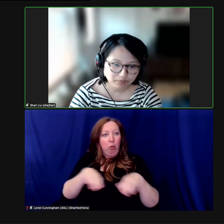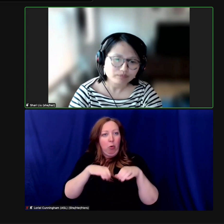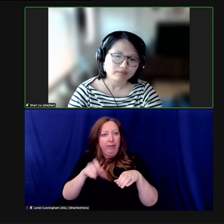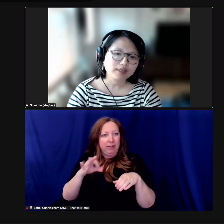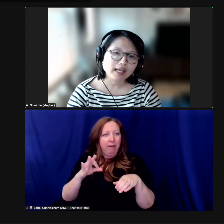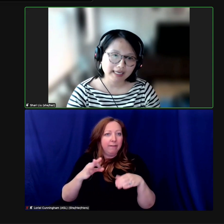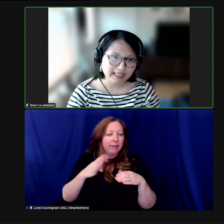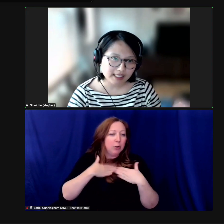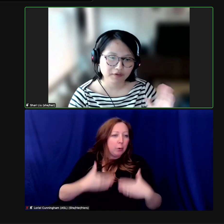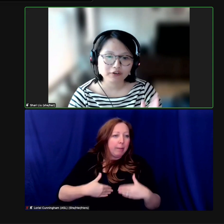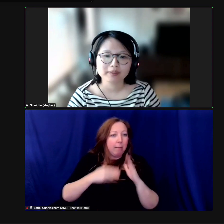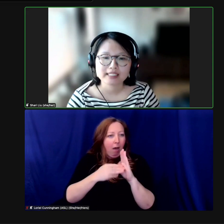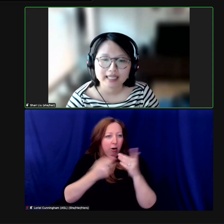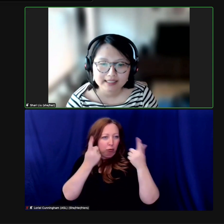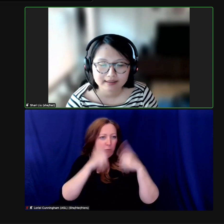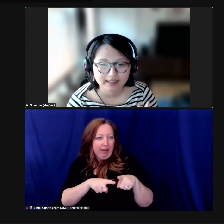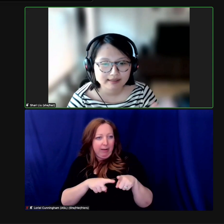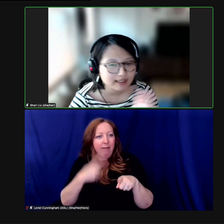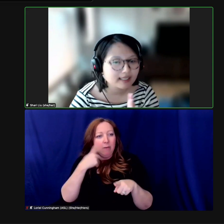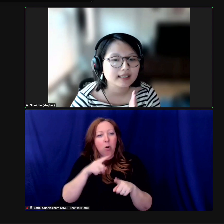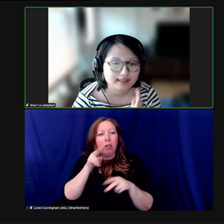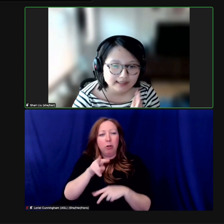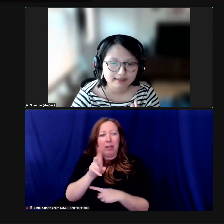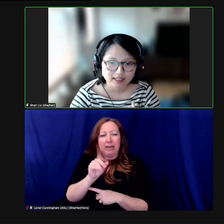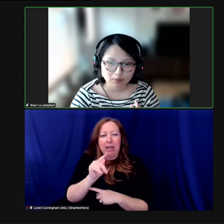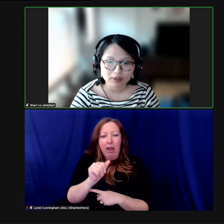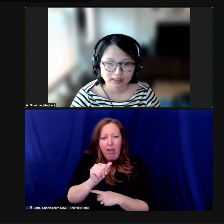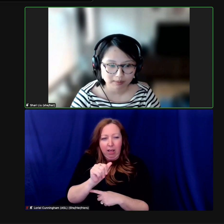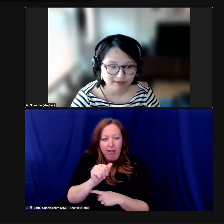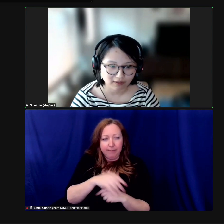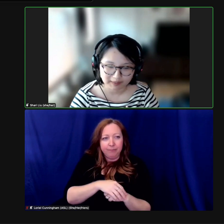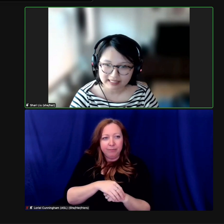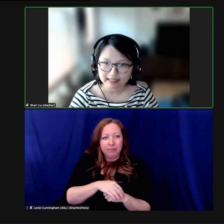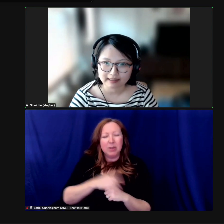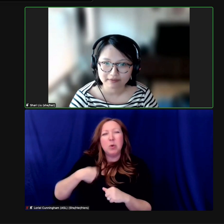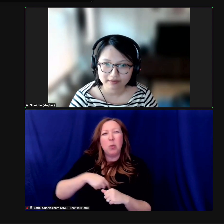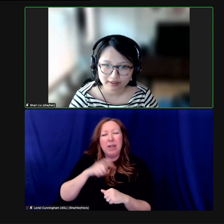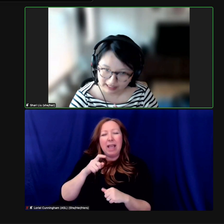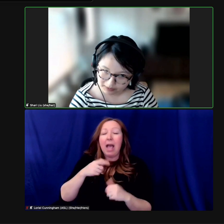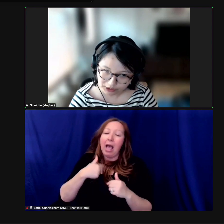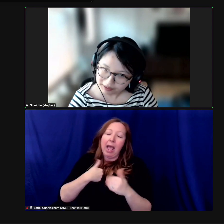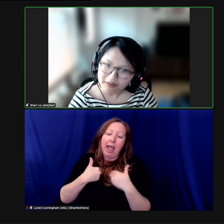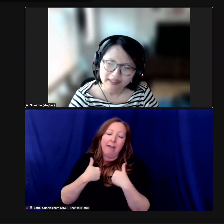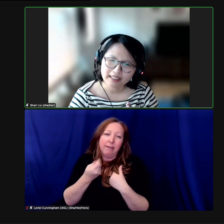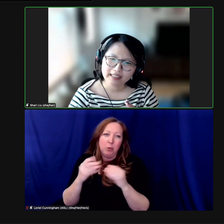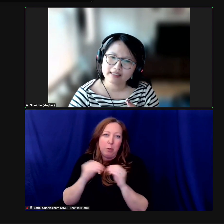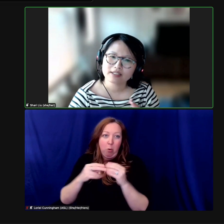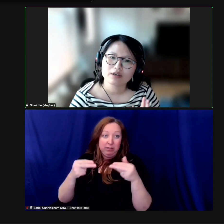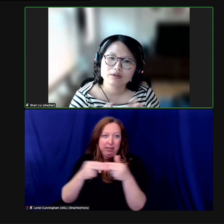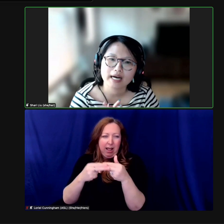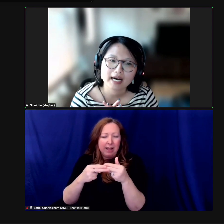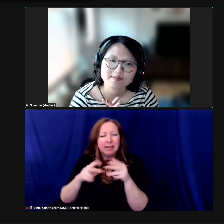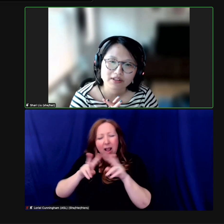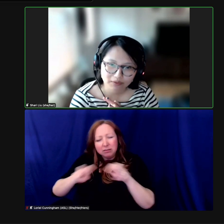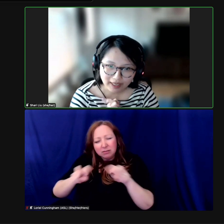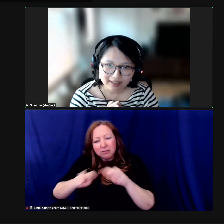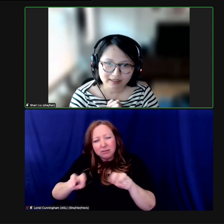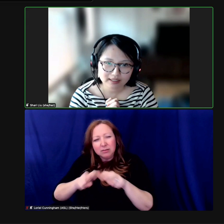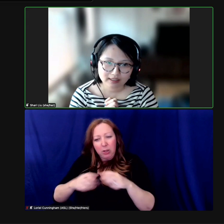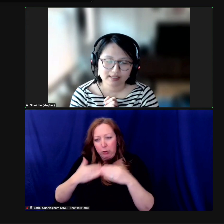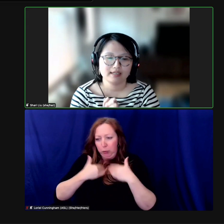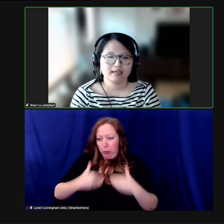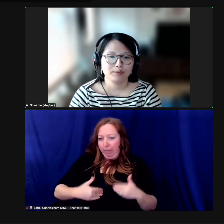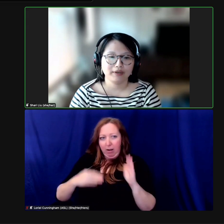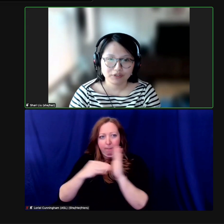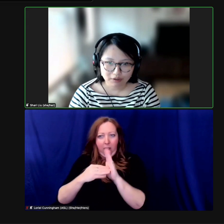set. And I just have a few more slides here that's digging a little deeper into performance that I thought I would show you. So on the